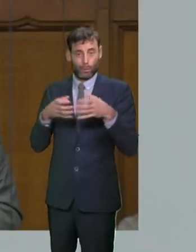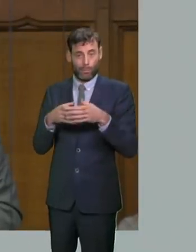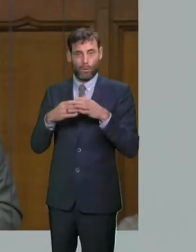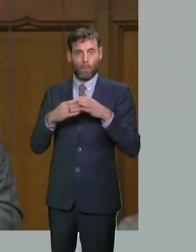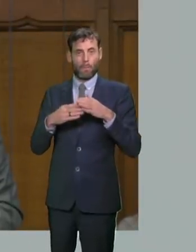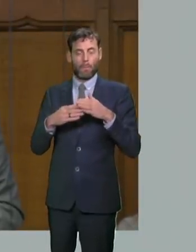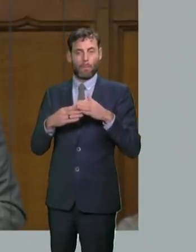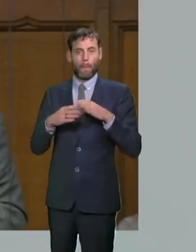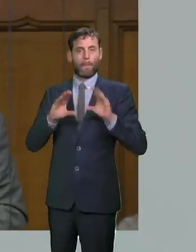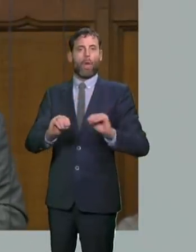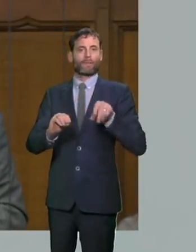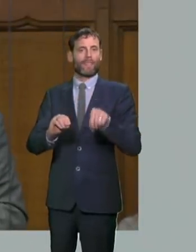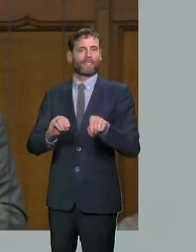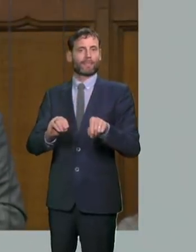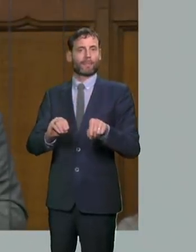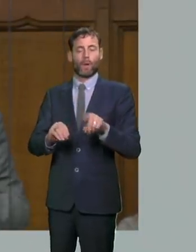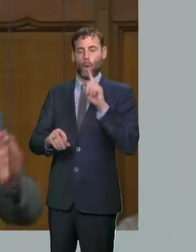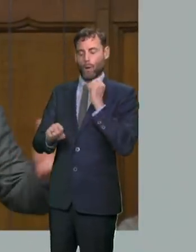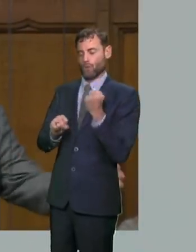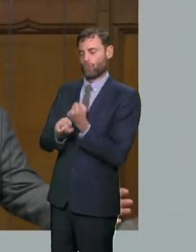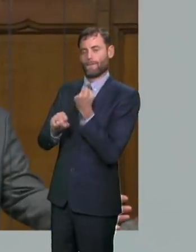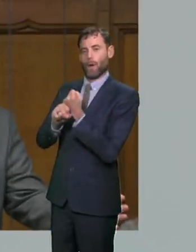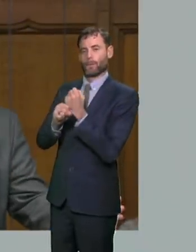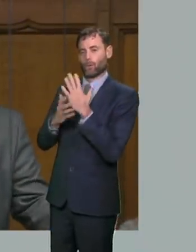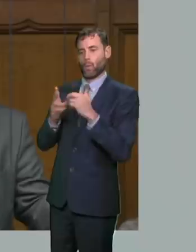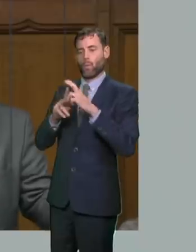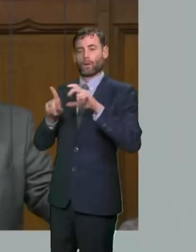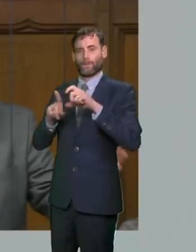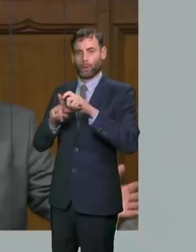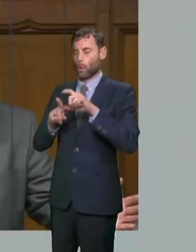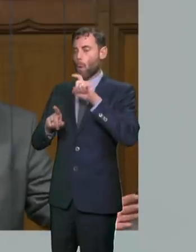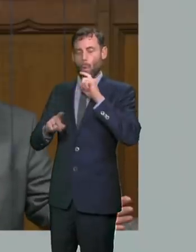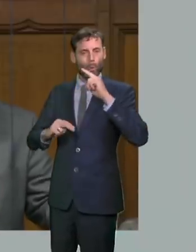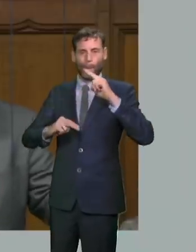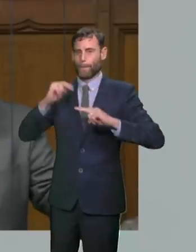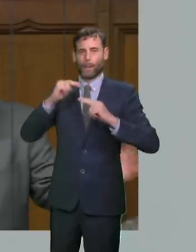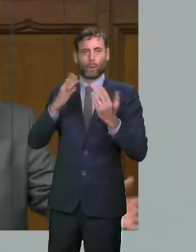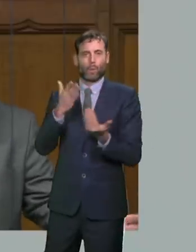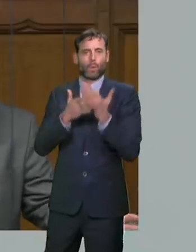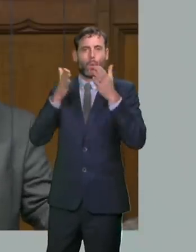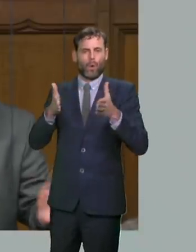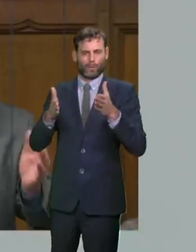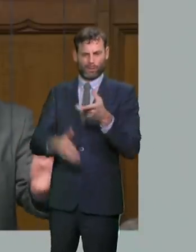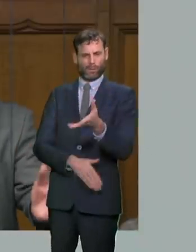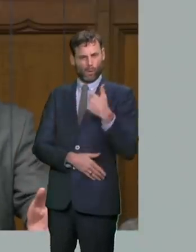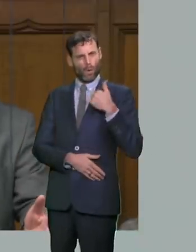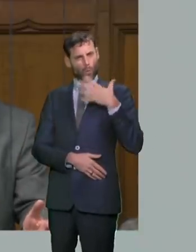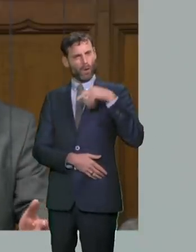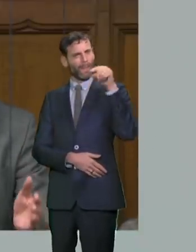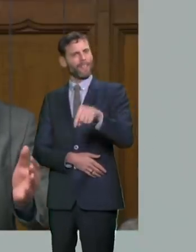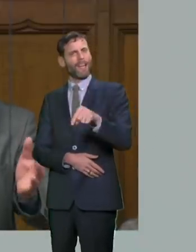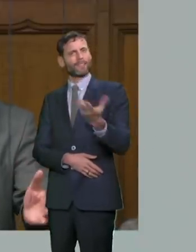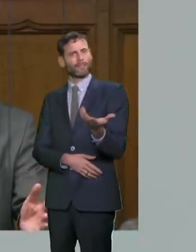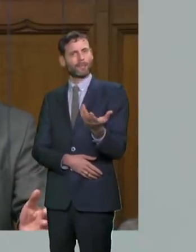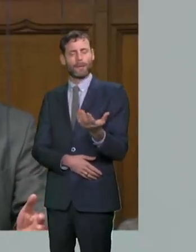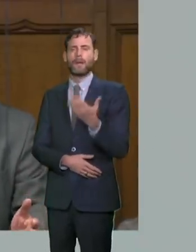it. They're going to refurbish Watford and not give us a brand new hospital on a greenfield site, which is what we want. Prime Minister, will you meet me